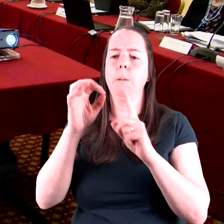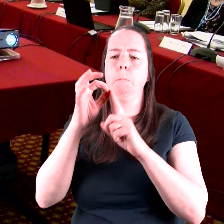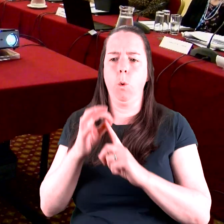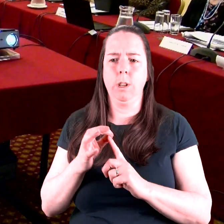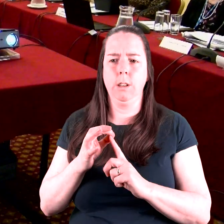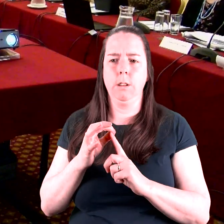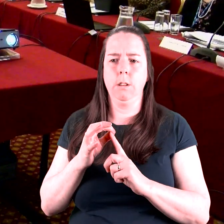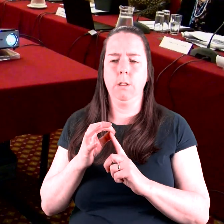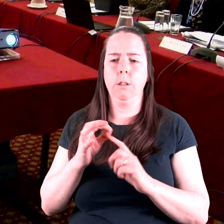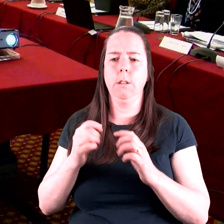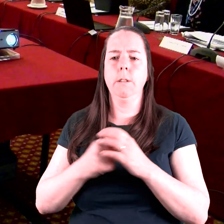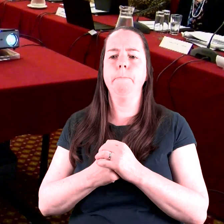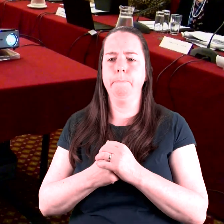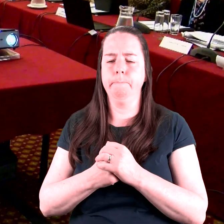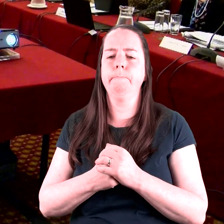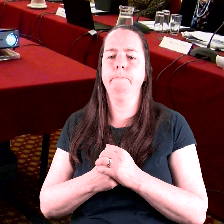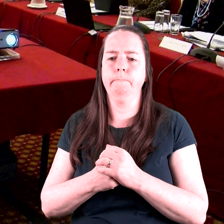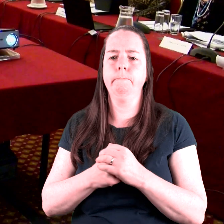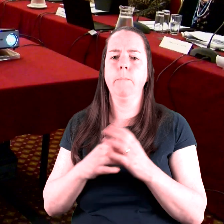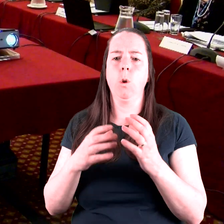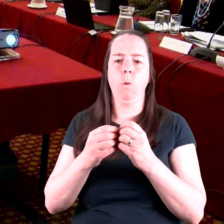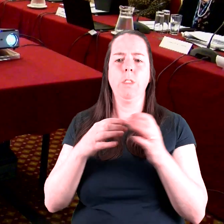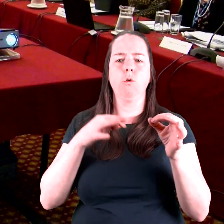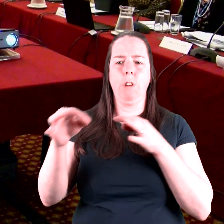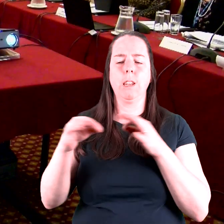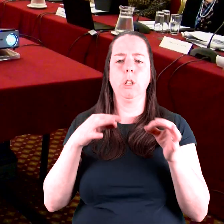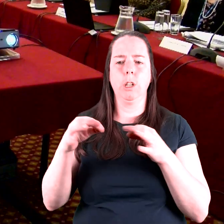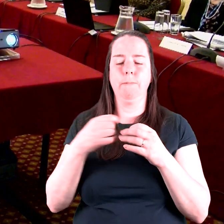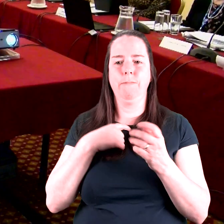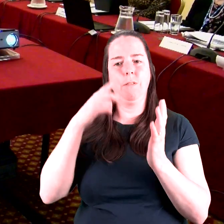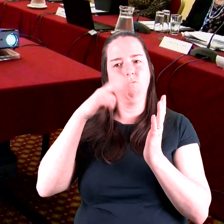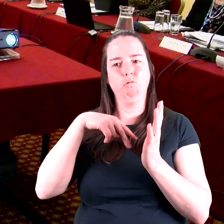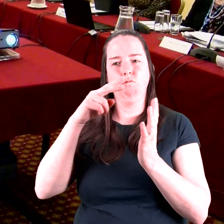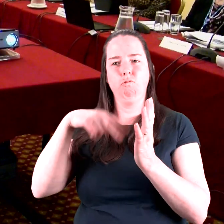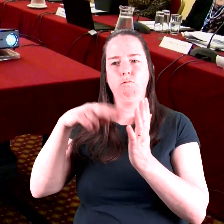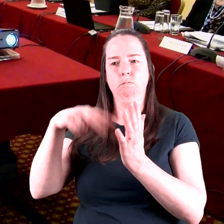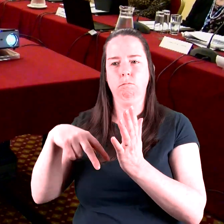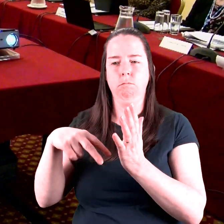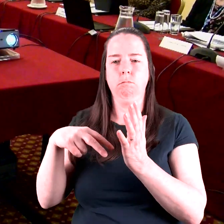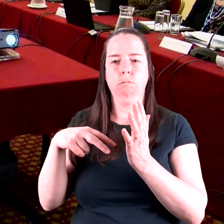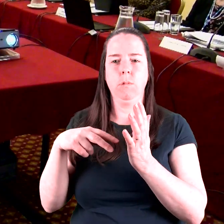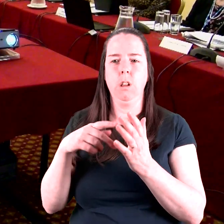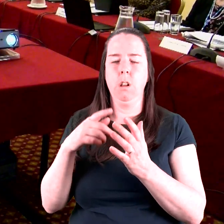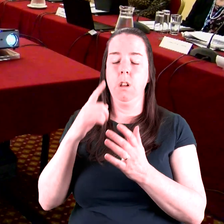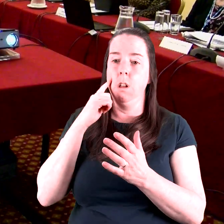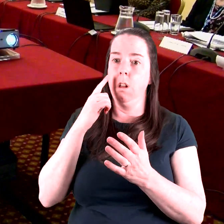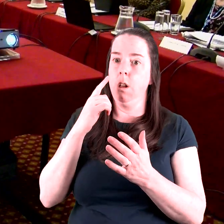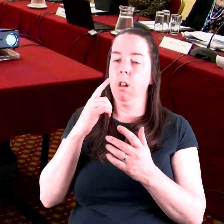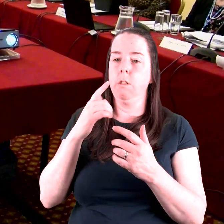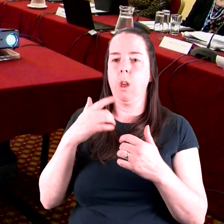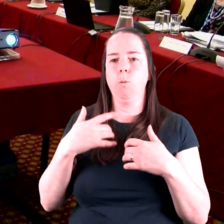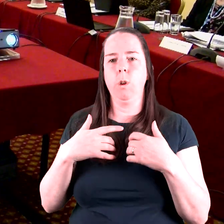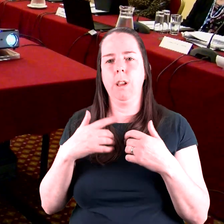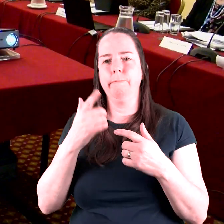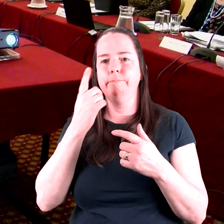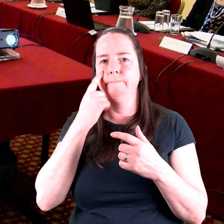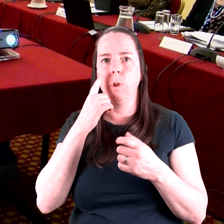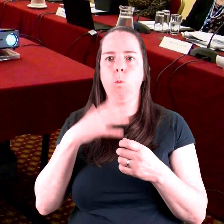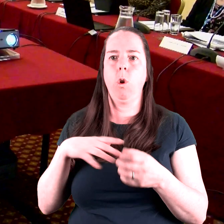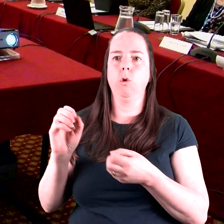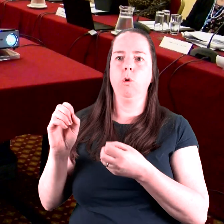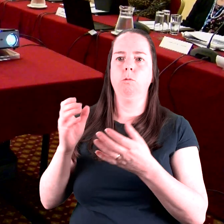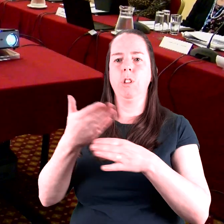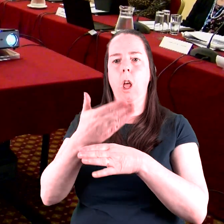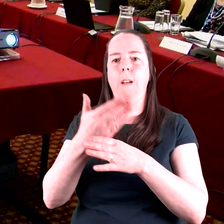good starting point with the strategy, and having looked through it and the fact that we are looking to serve our